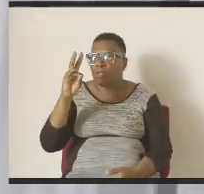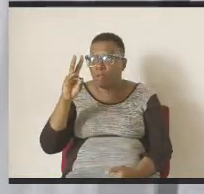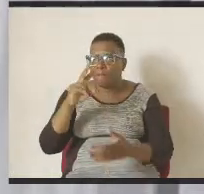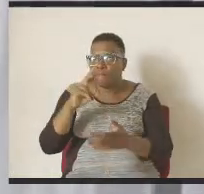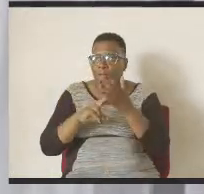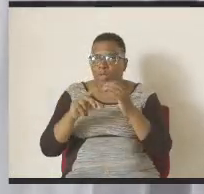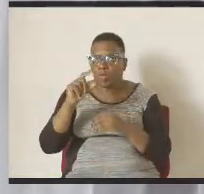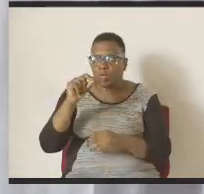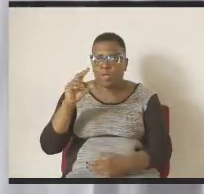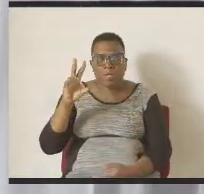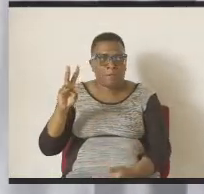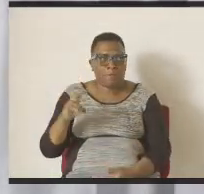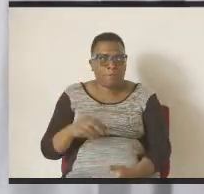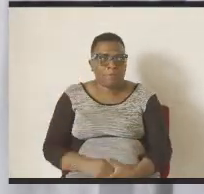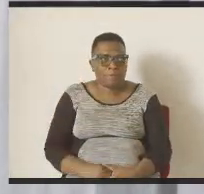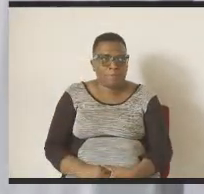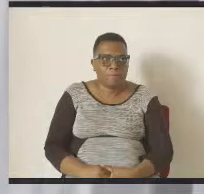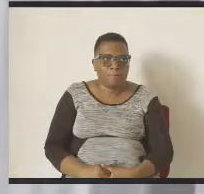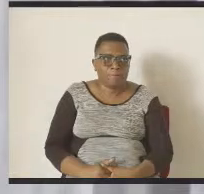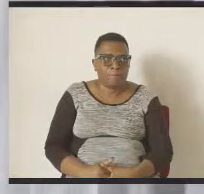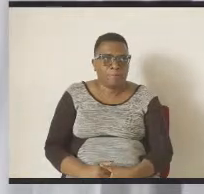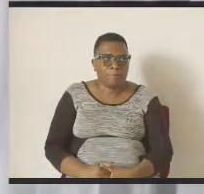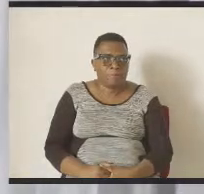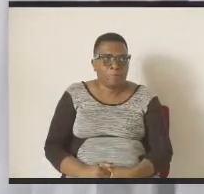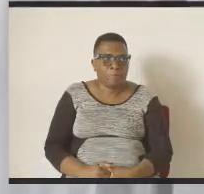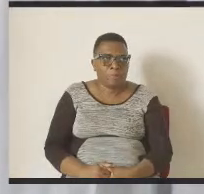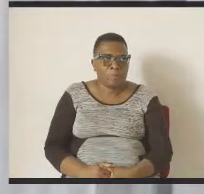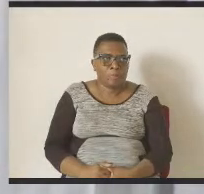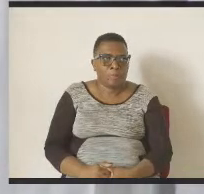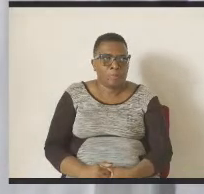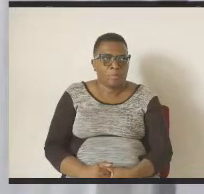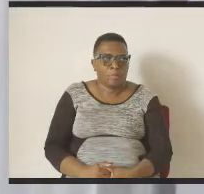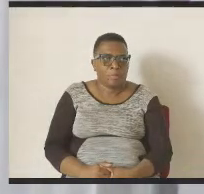verse 27 of 27. All right, verse, you're with me?